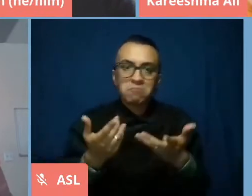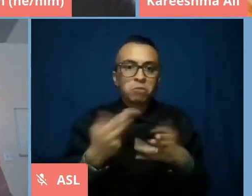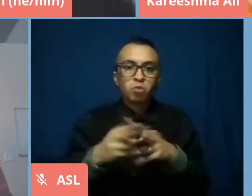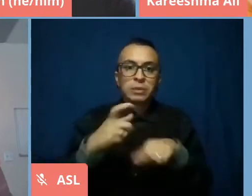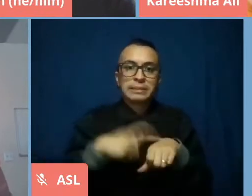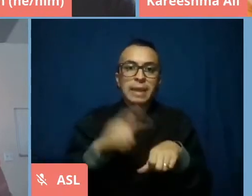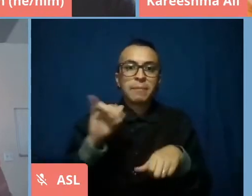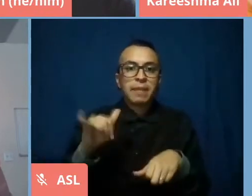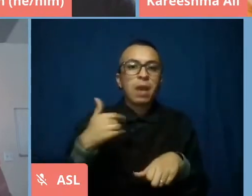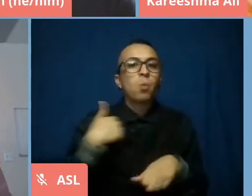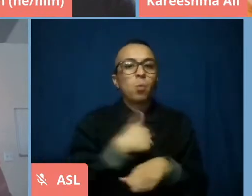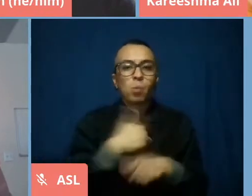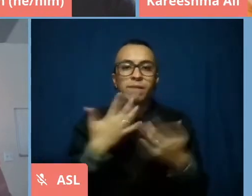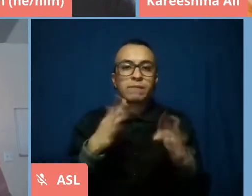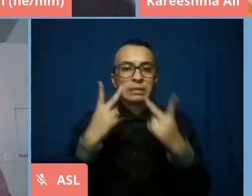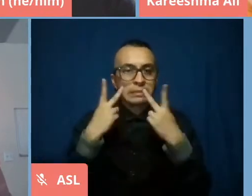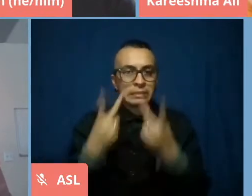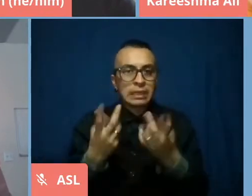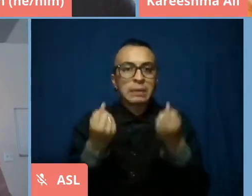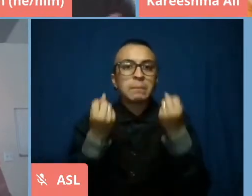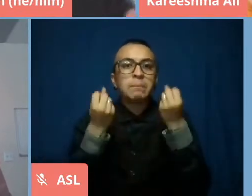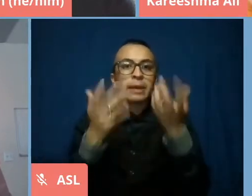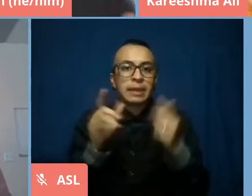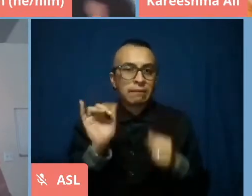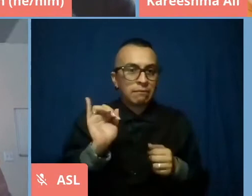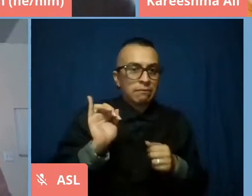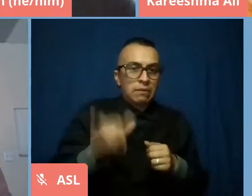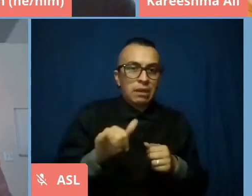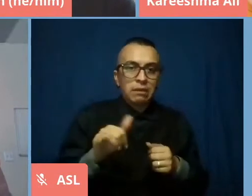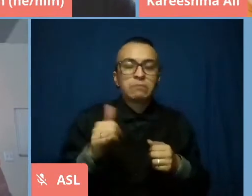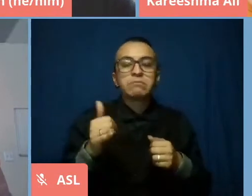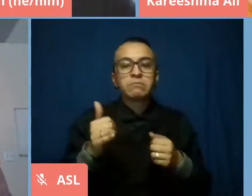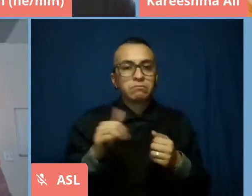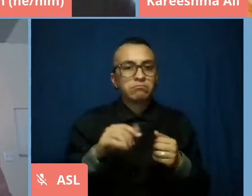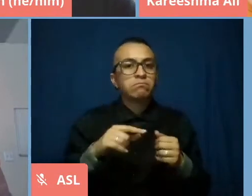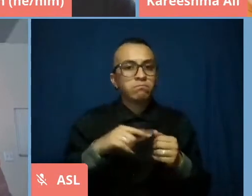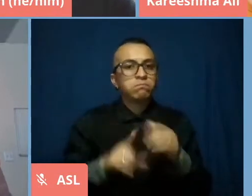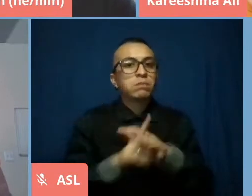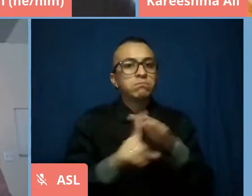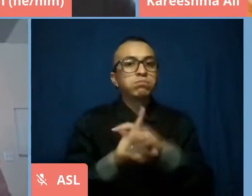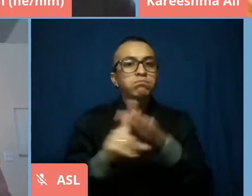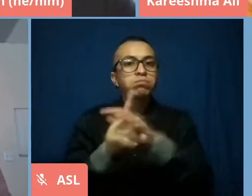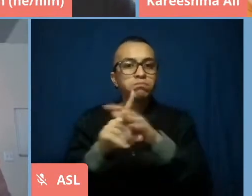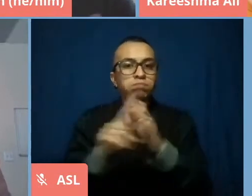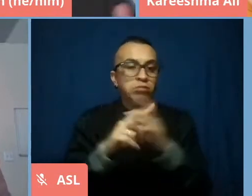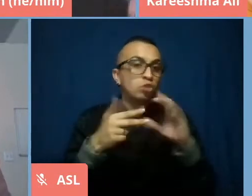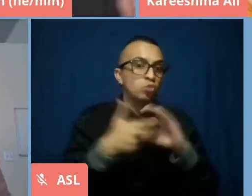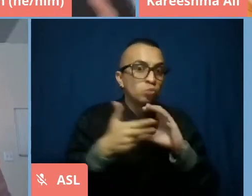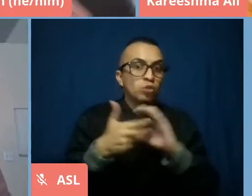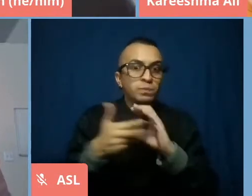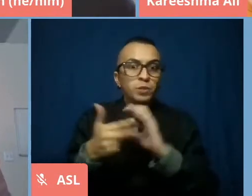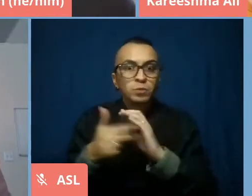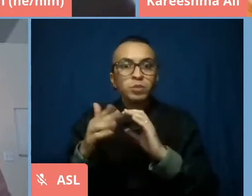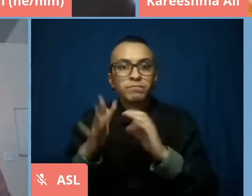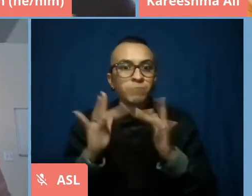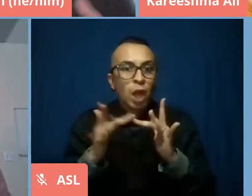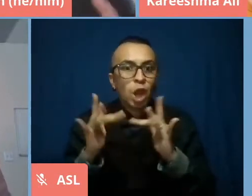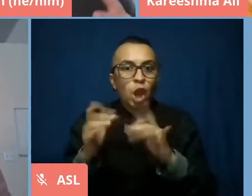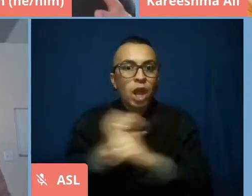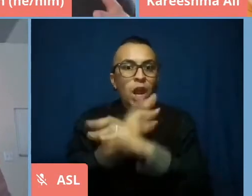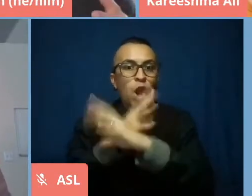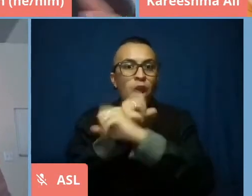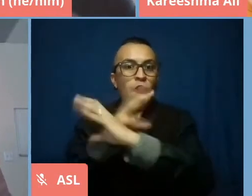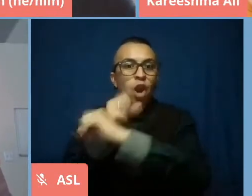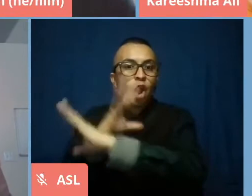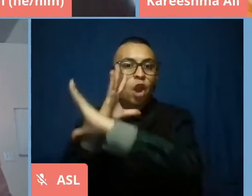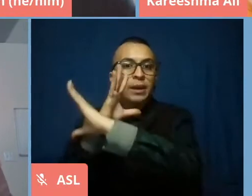think we have seen a lot of those practices coming into place during COVID. And then, you know, the other side